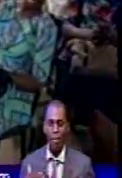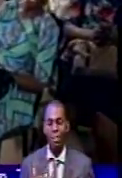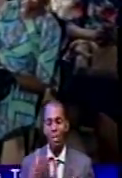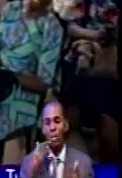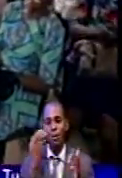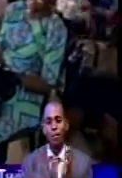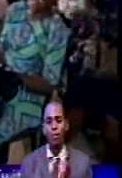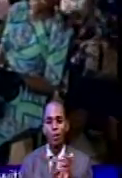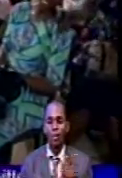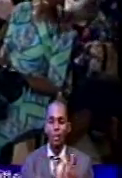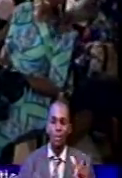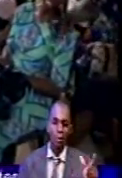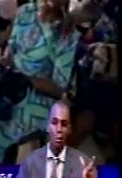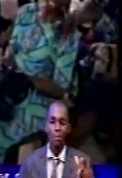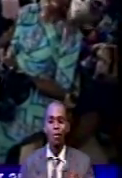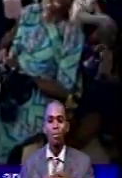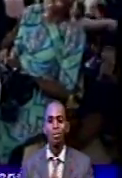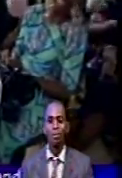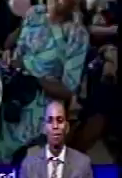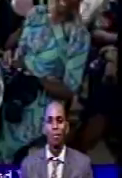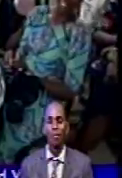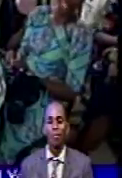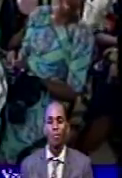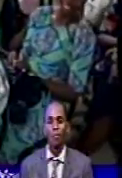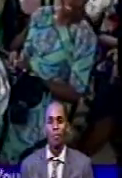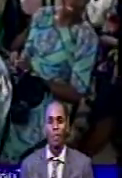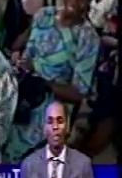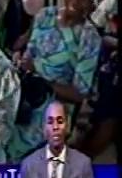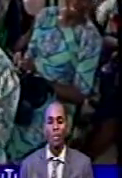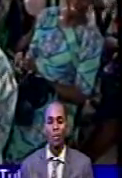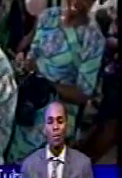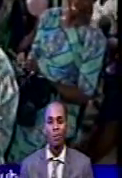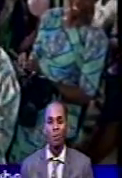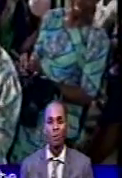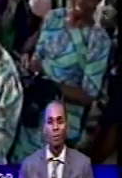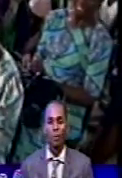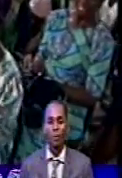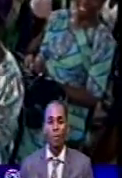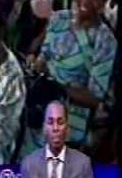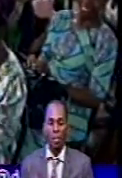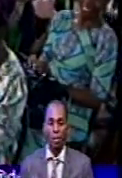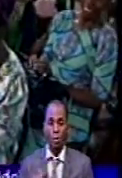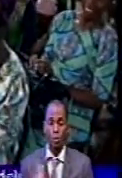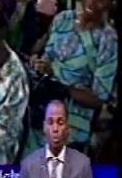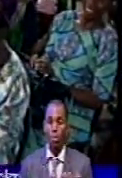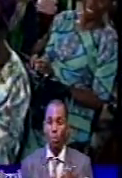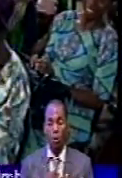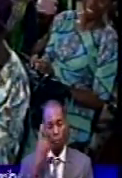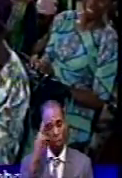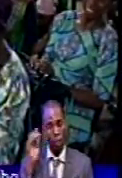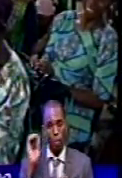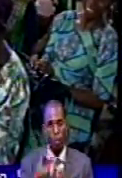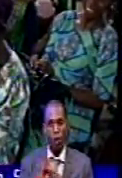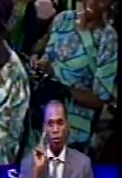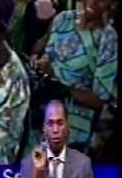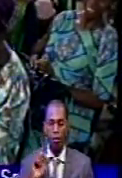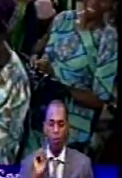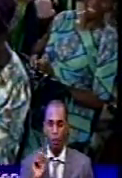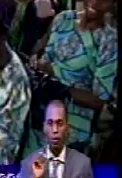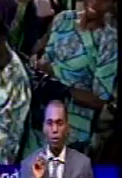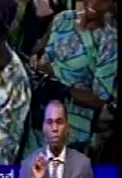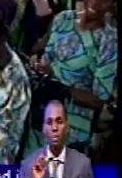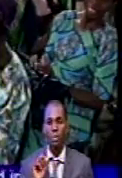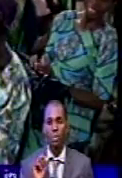crutches. But after the prayer of the man of God, something about the final amen, something about the final